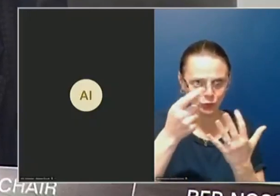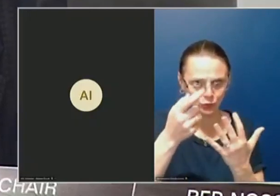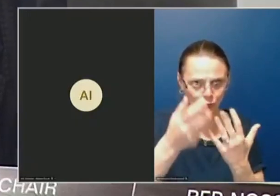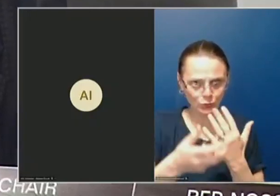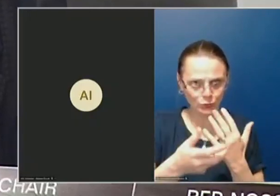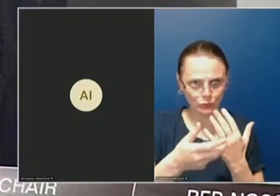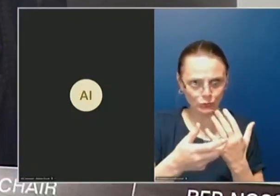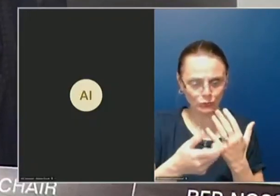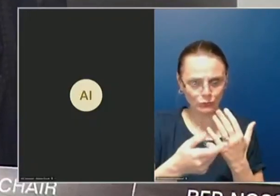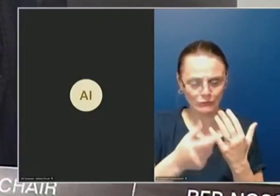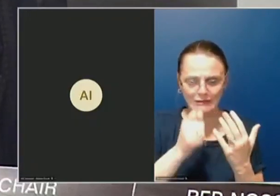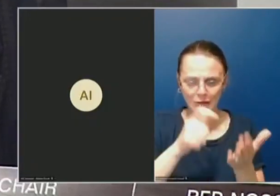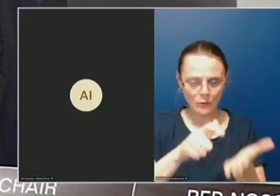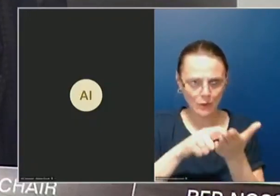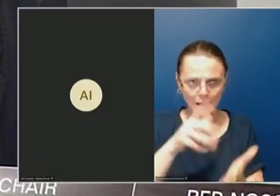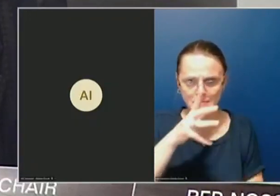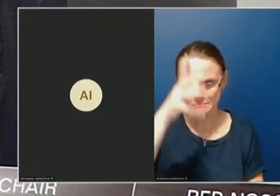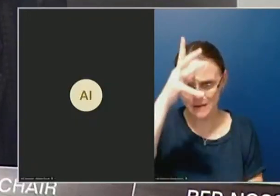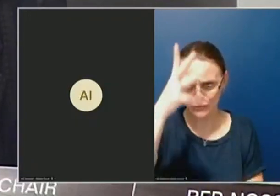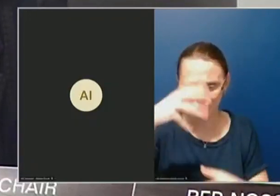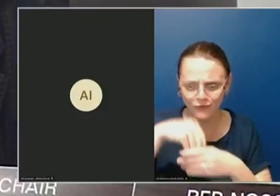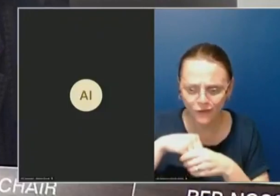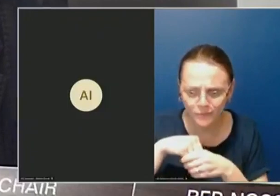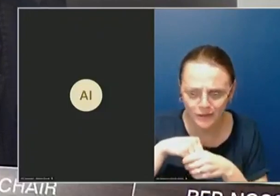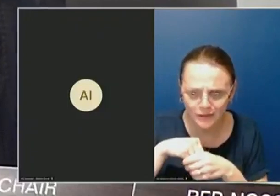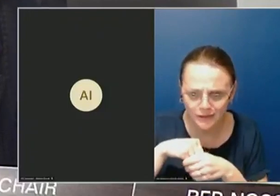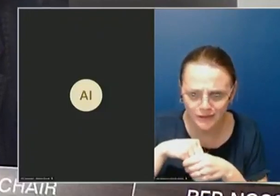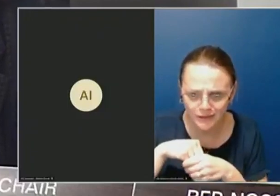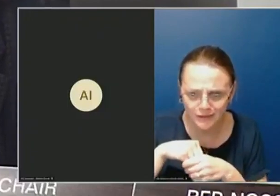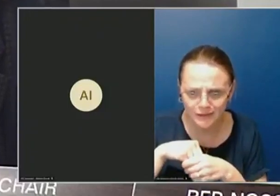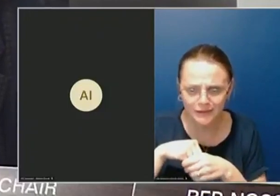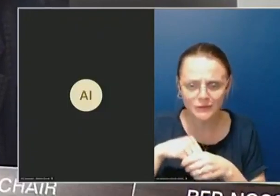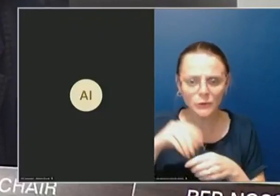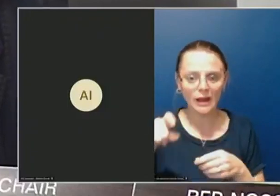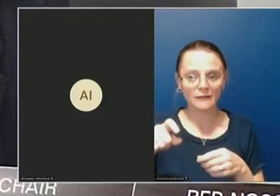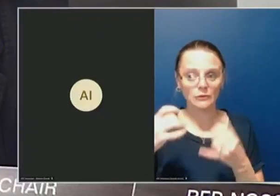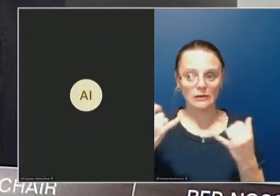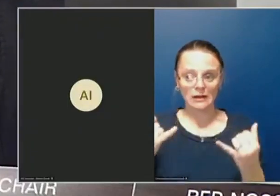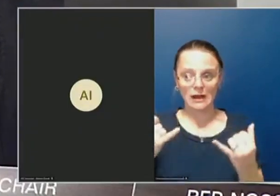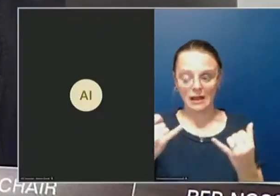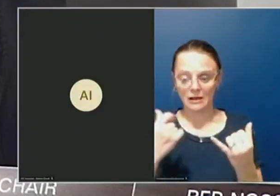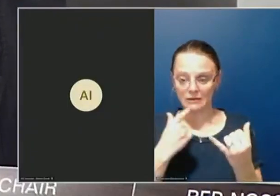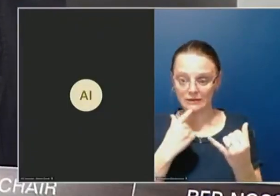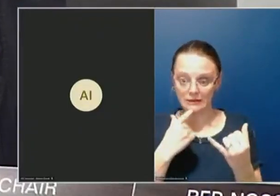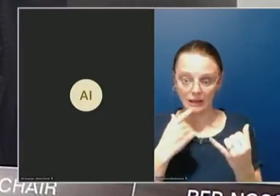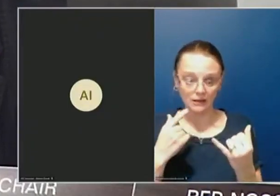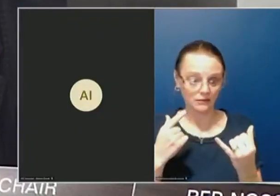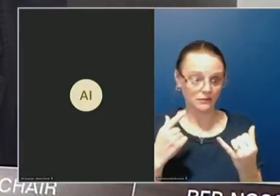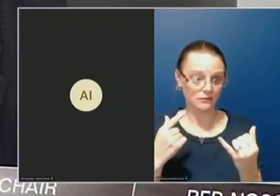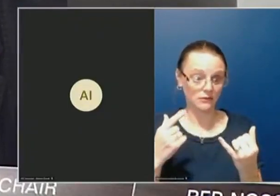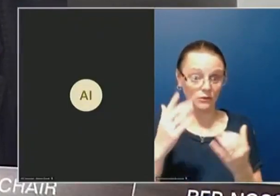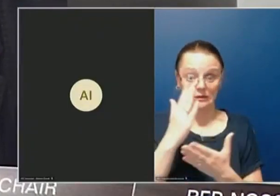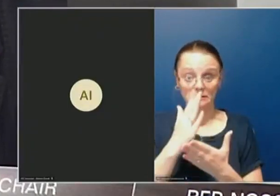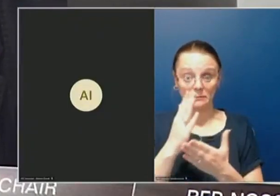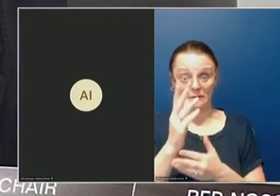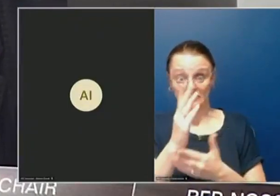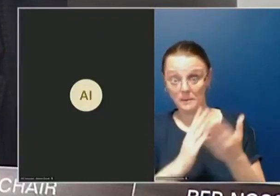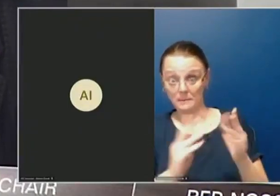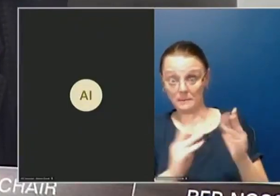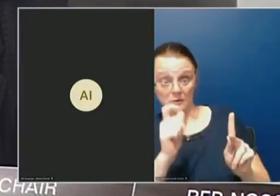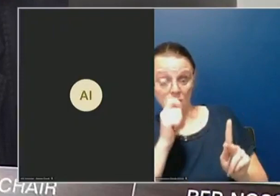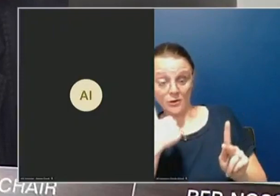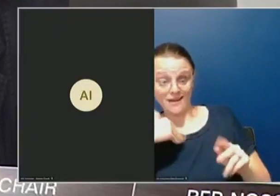abortion. We have to expand it to areas supposedly that don't have access to